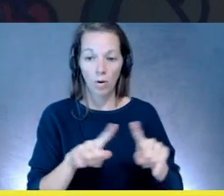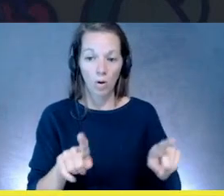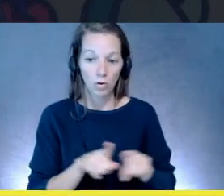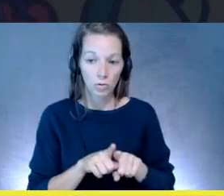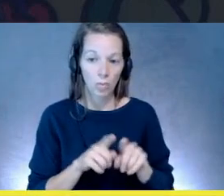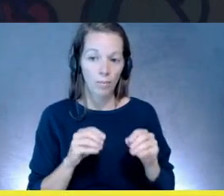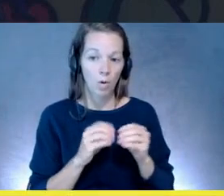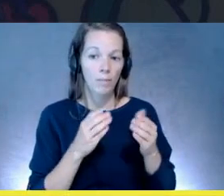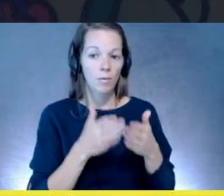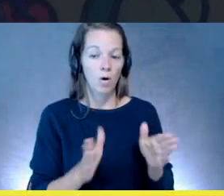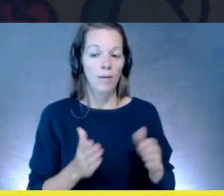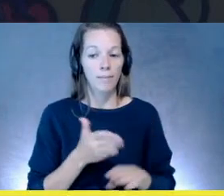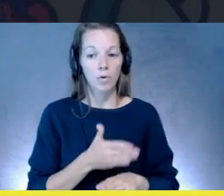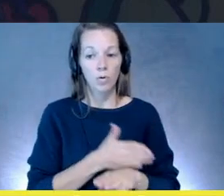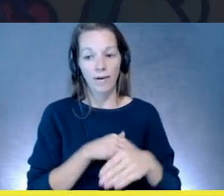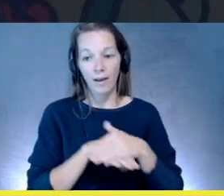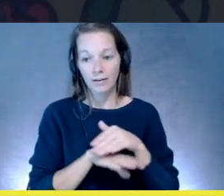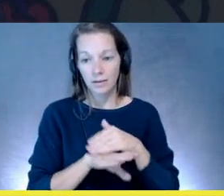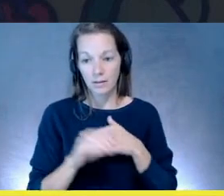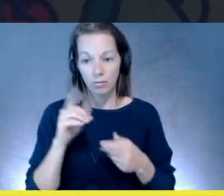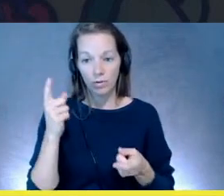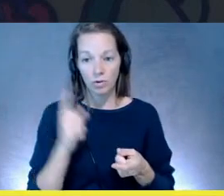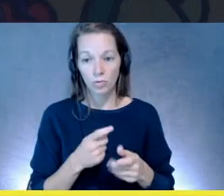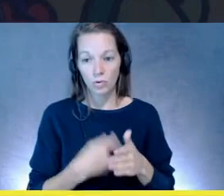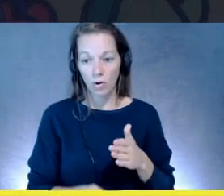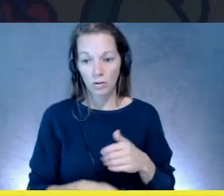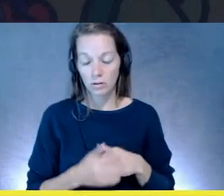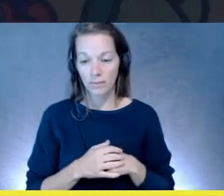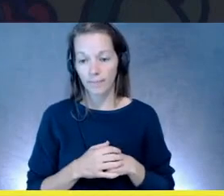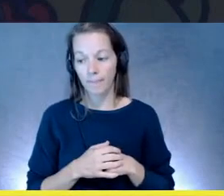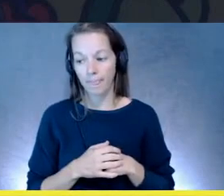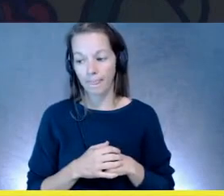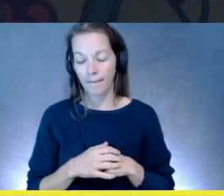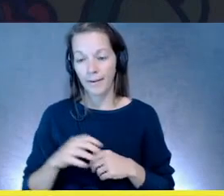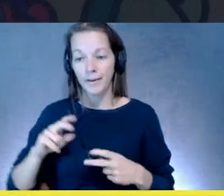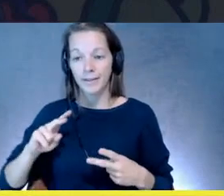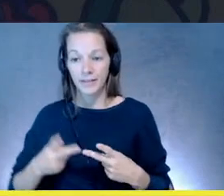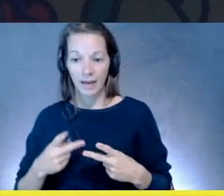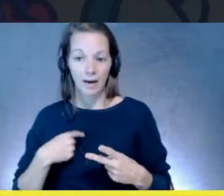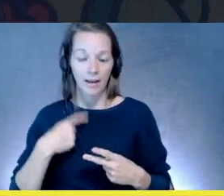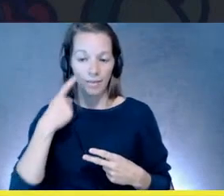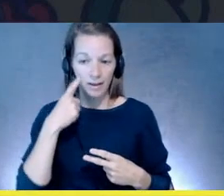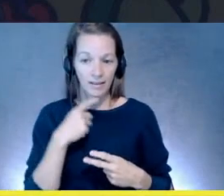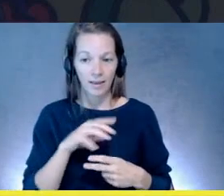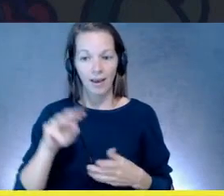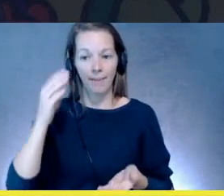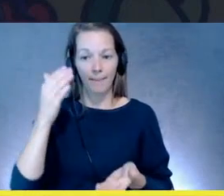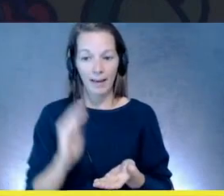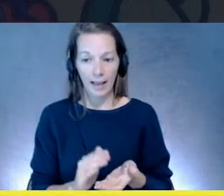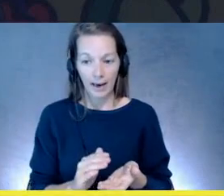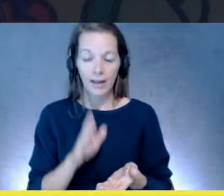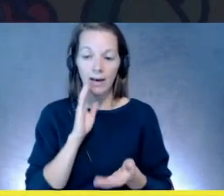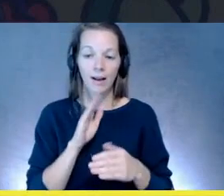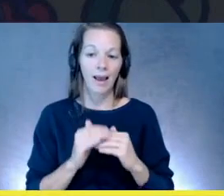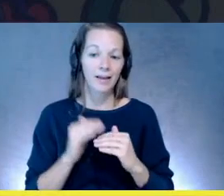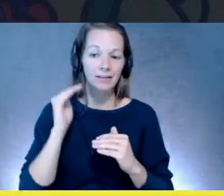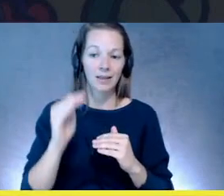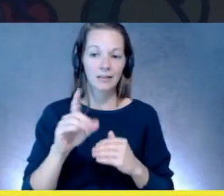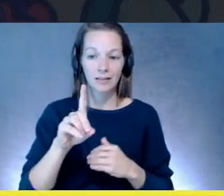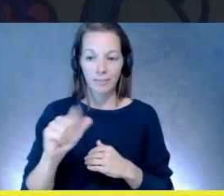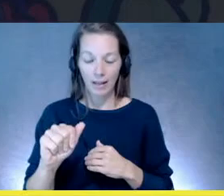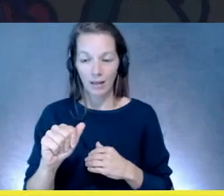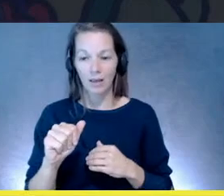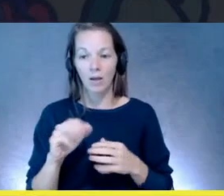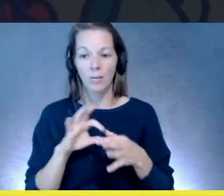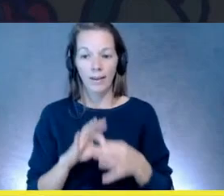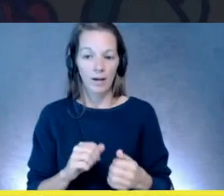to improve access and reduce cost. Second, I really think that mitigating excess disability among trans